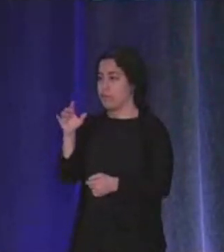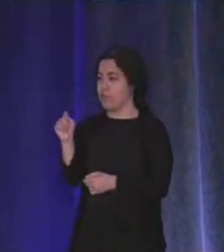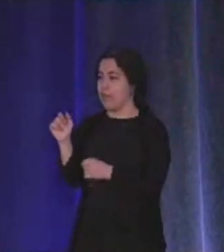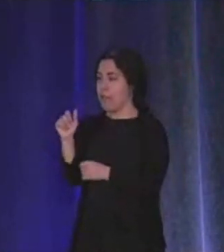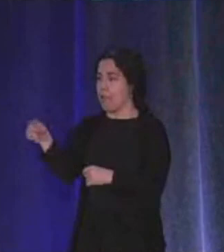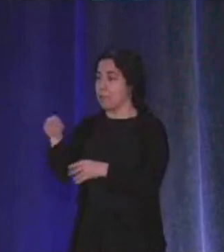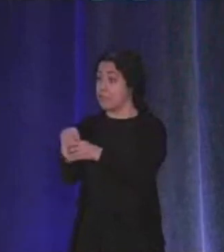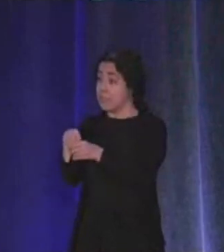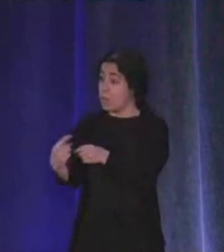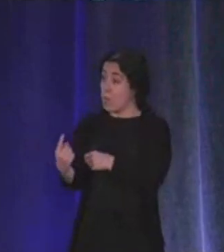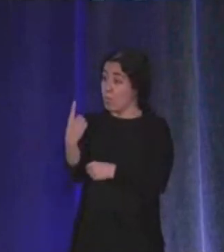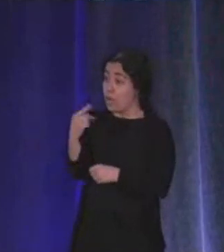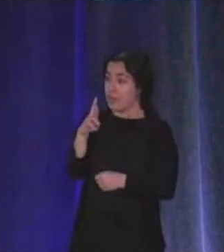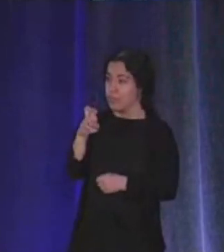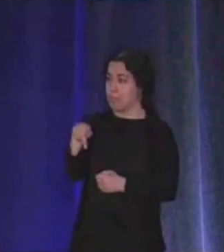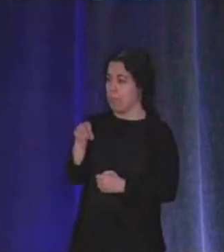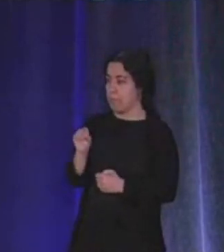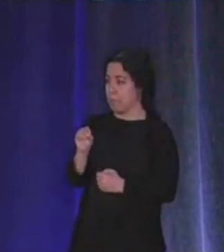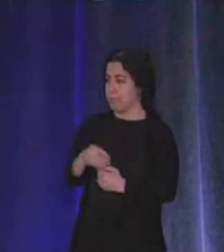of one repository.